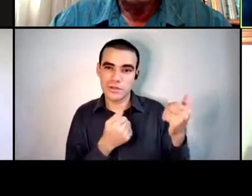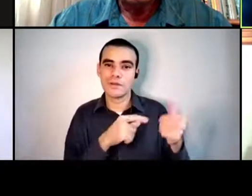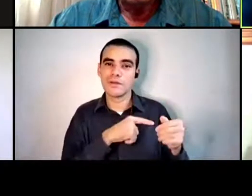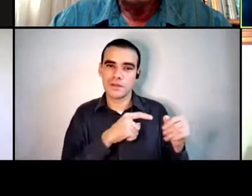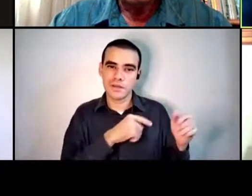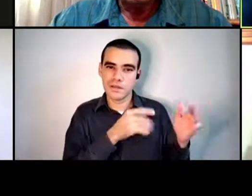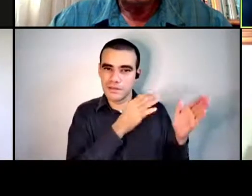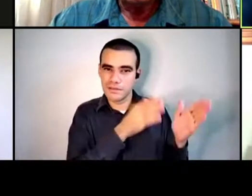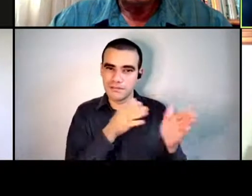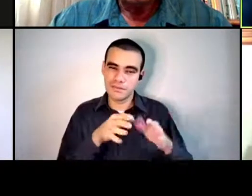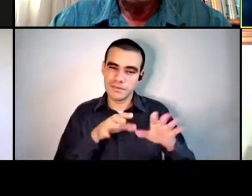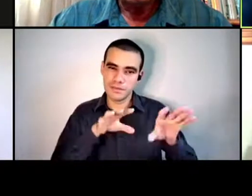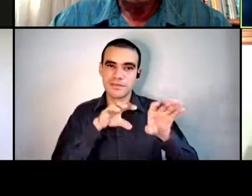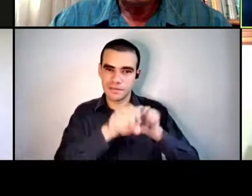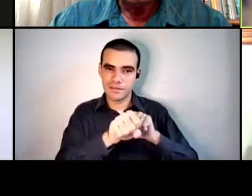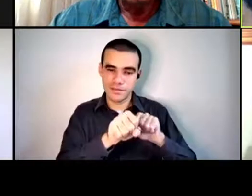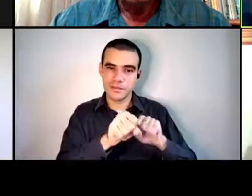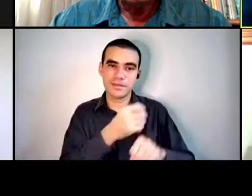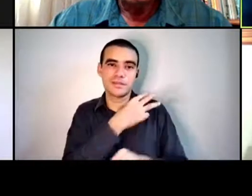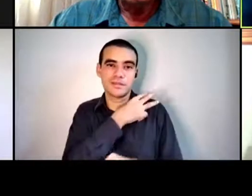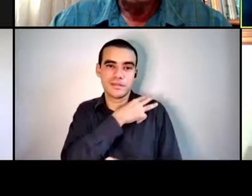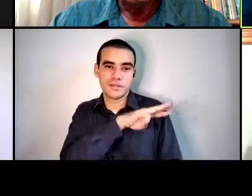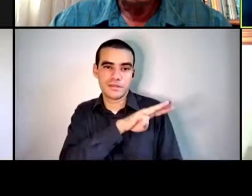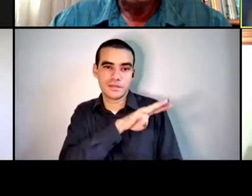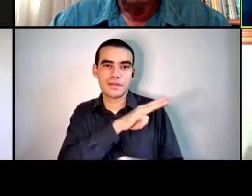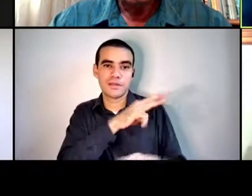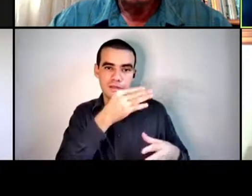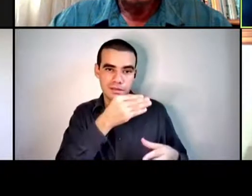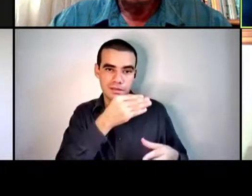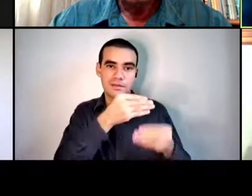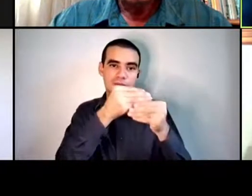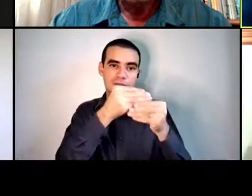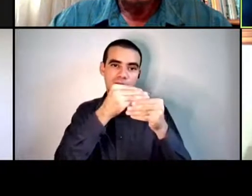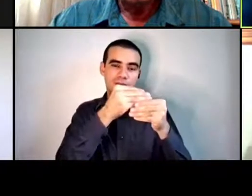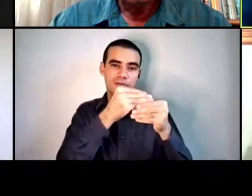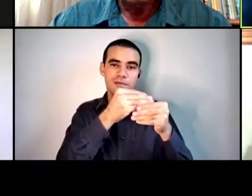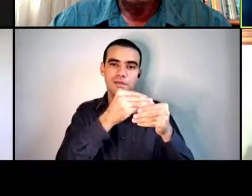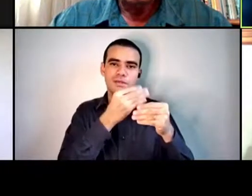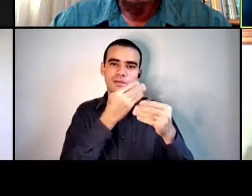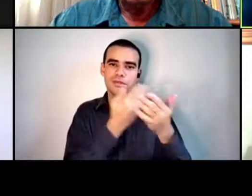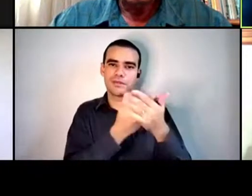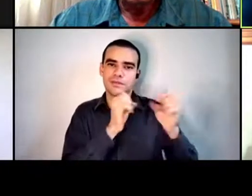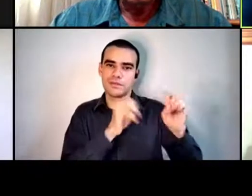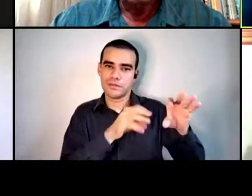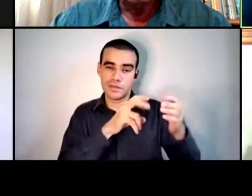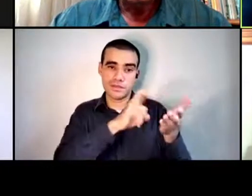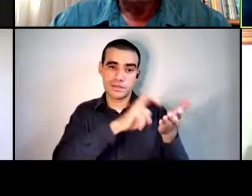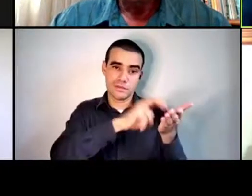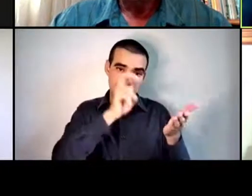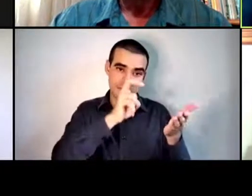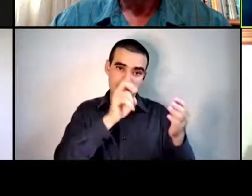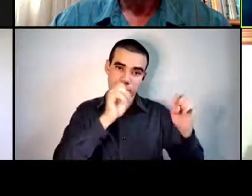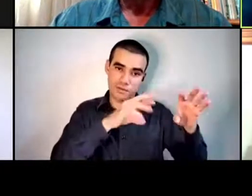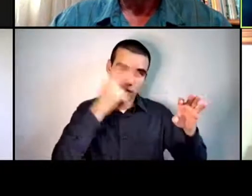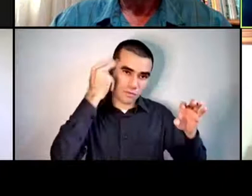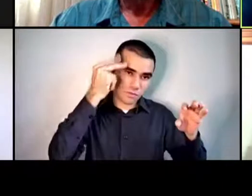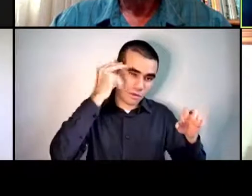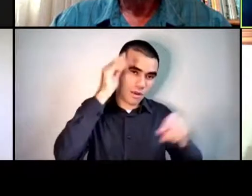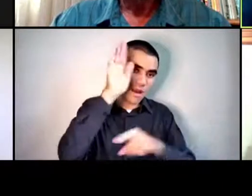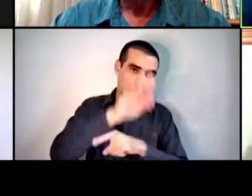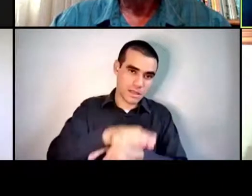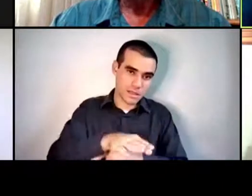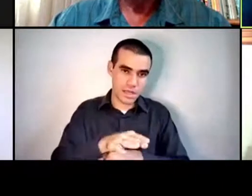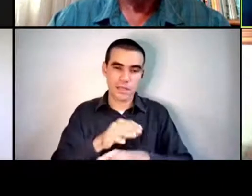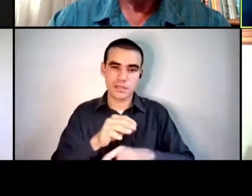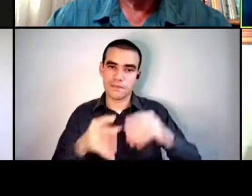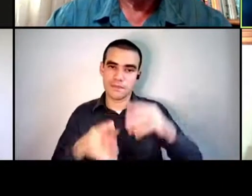where the kids got on their high school diploma formation in with being the